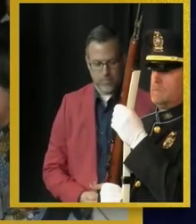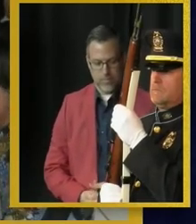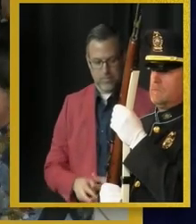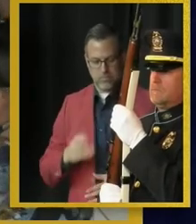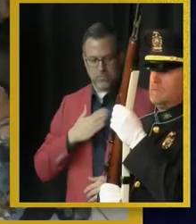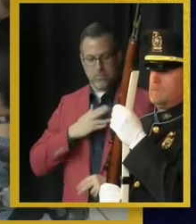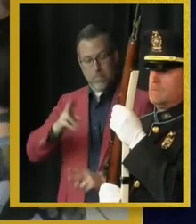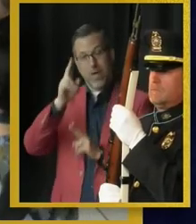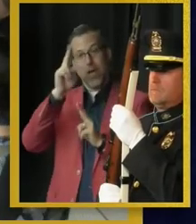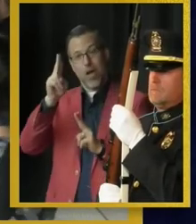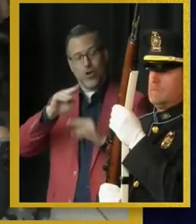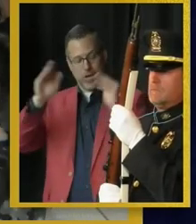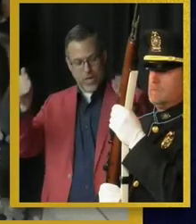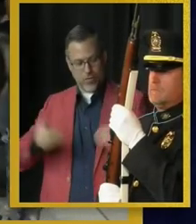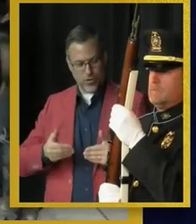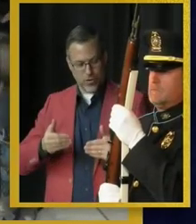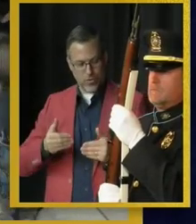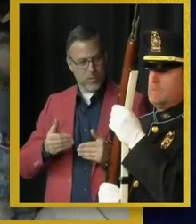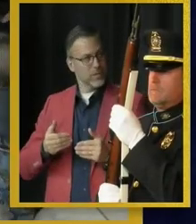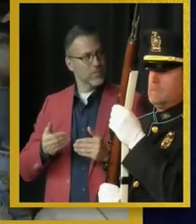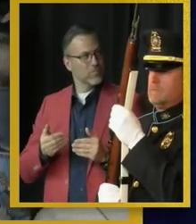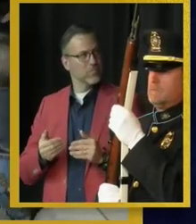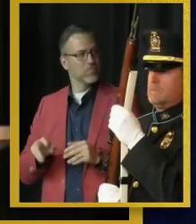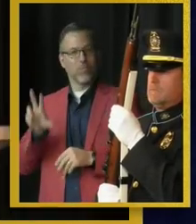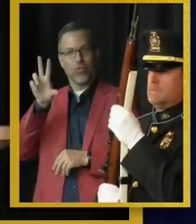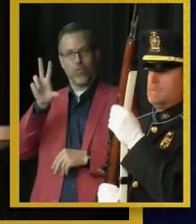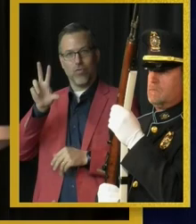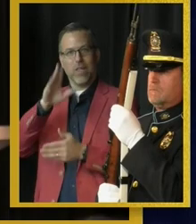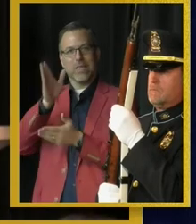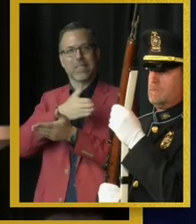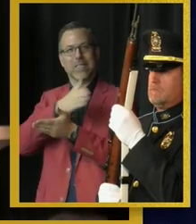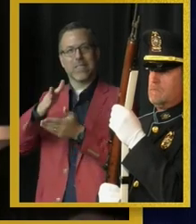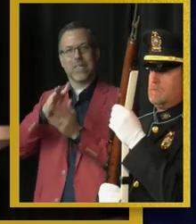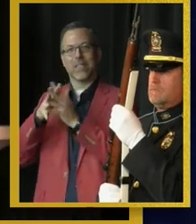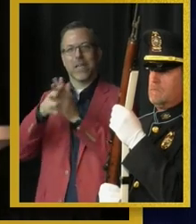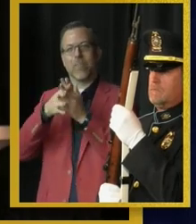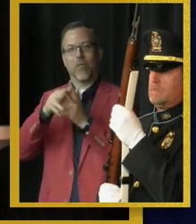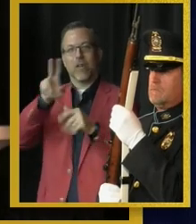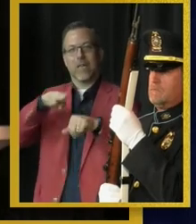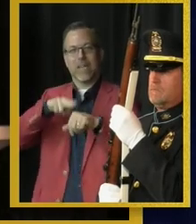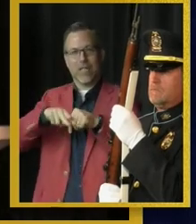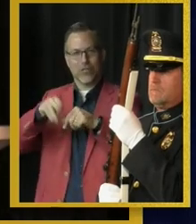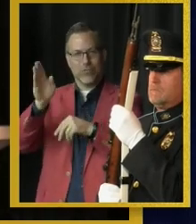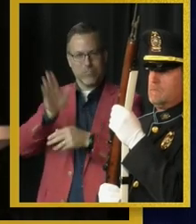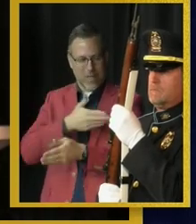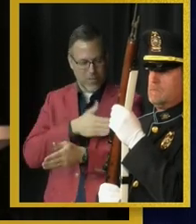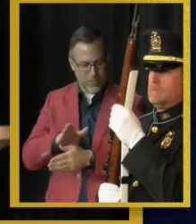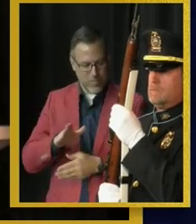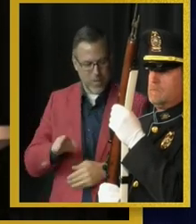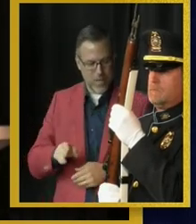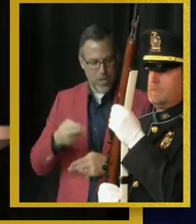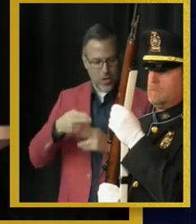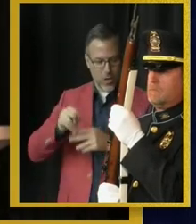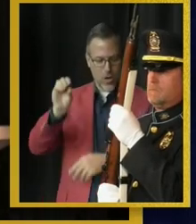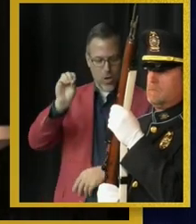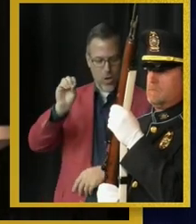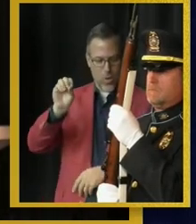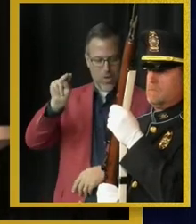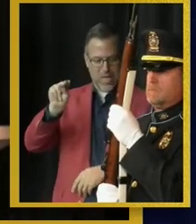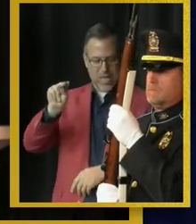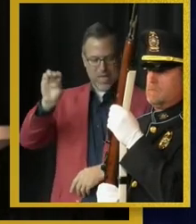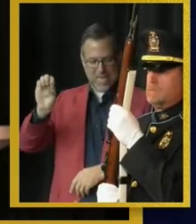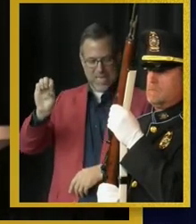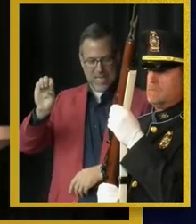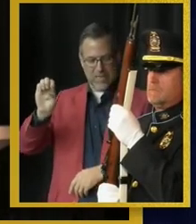It is an honor to introduce our vocalists who will be singing the national anthem today. One, the duo, is pioneering their way